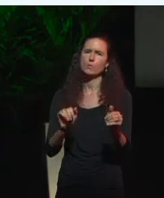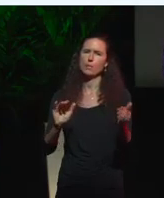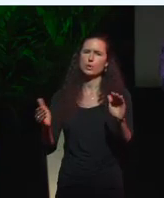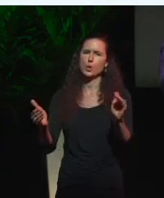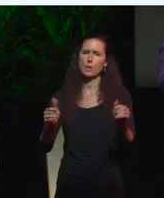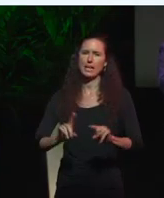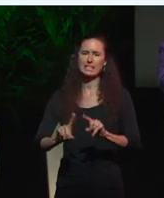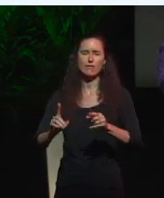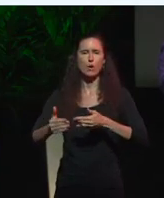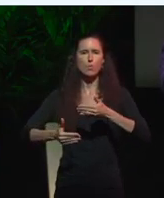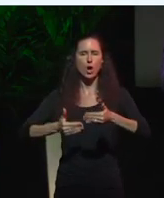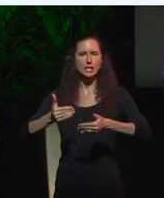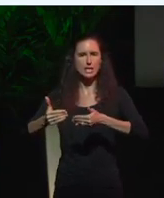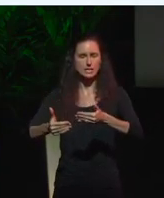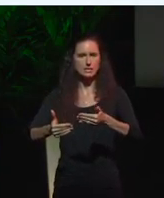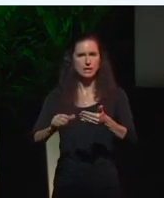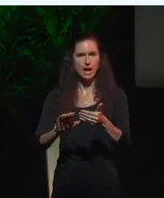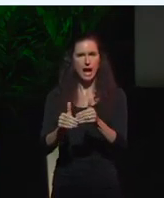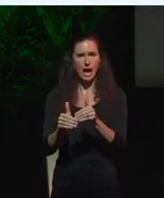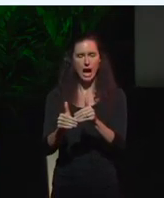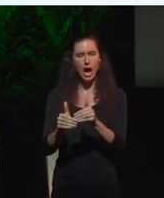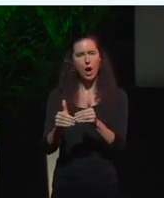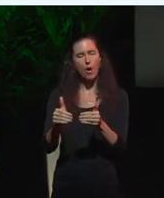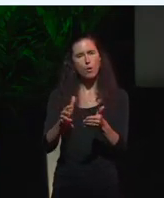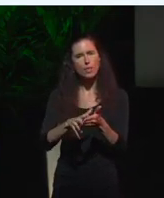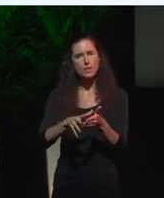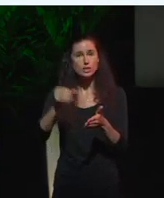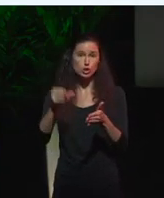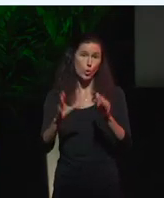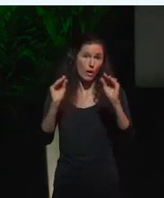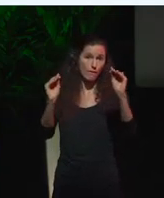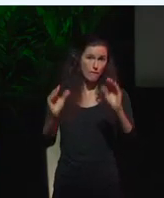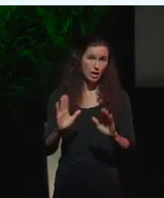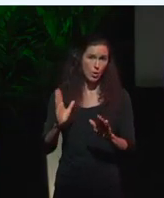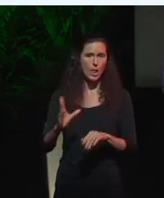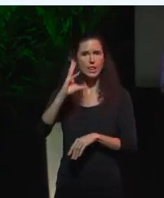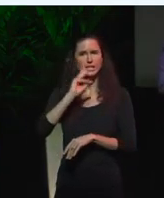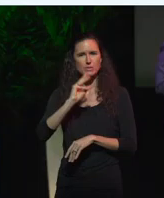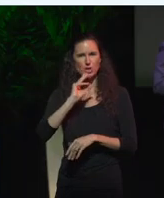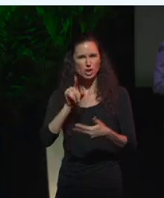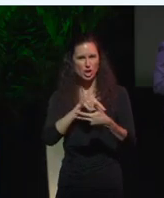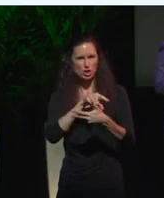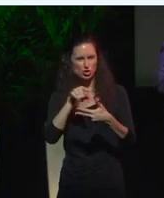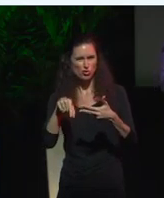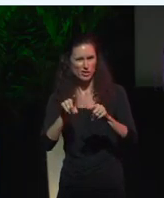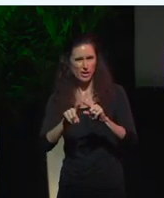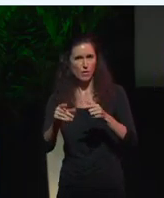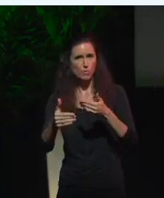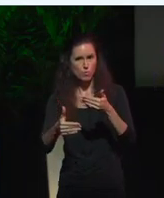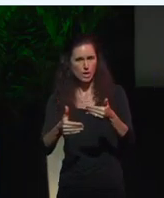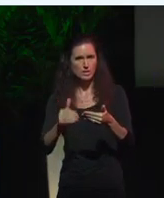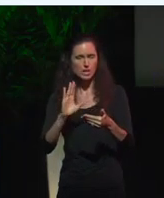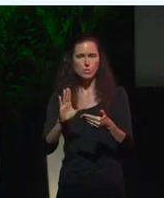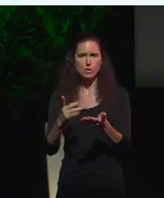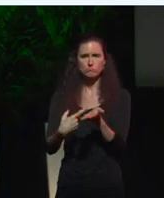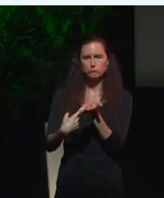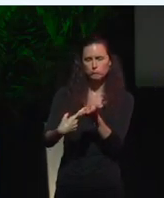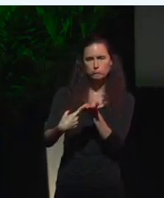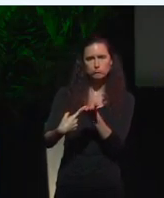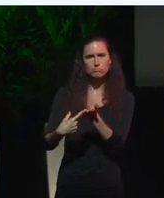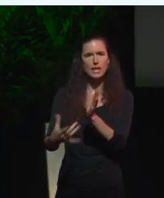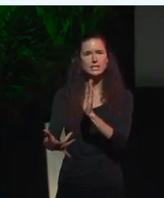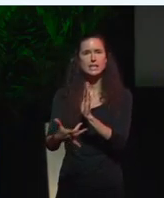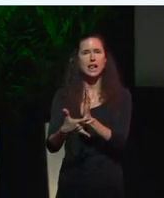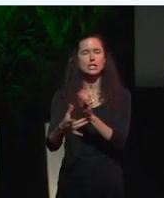different processes and how the student or faculty will experience these processes. And so we'll talk about the